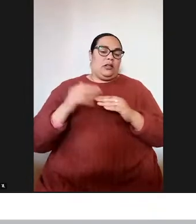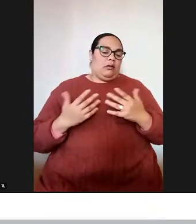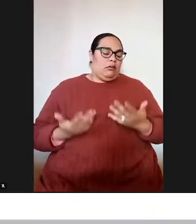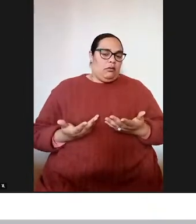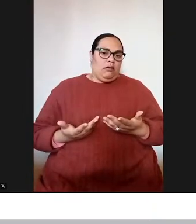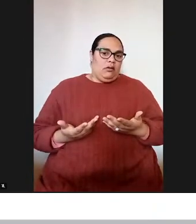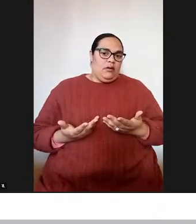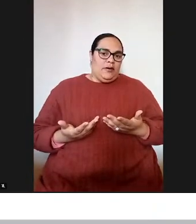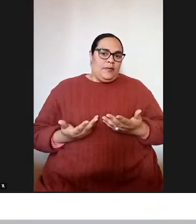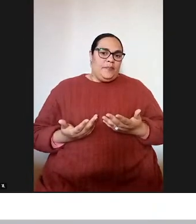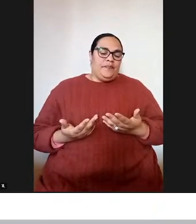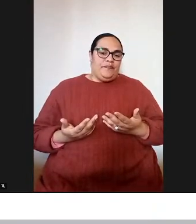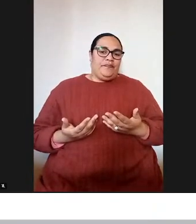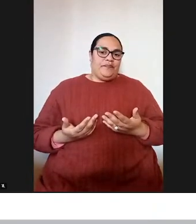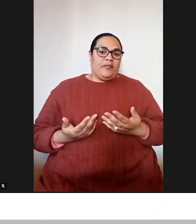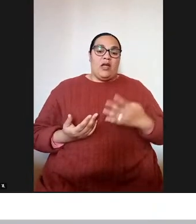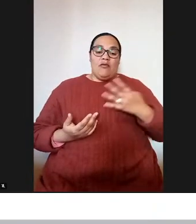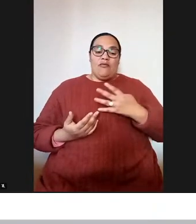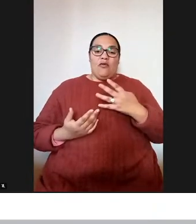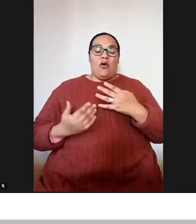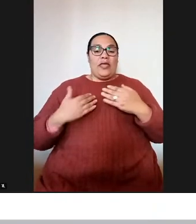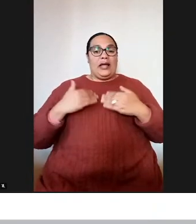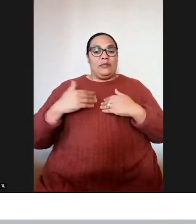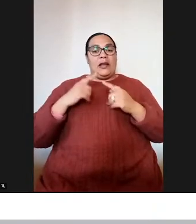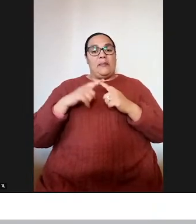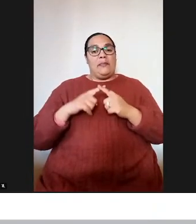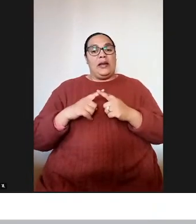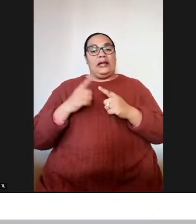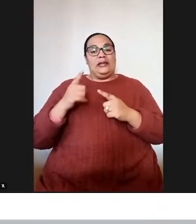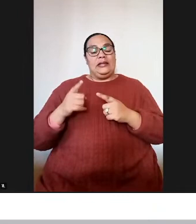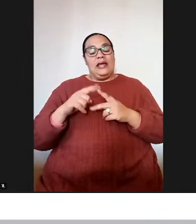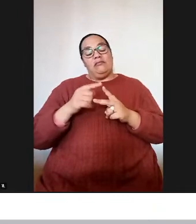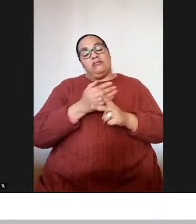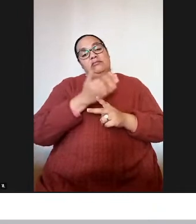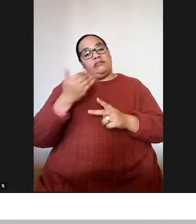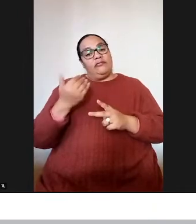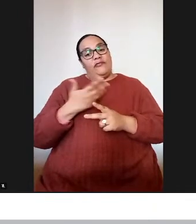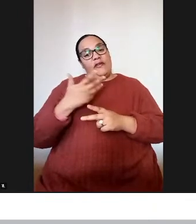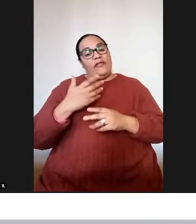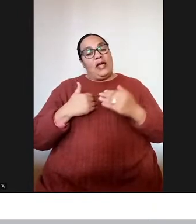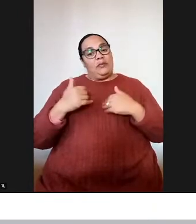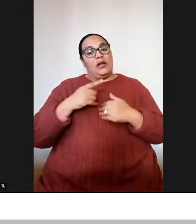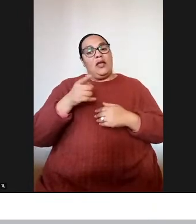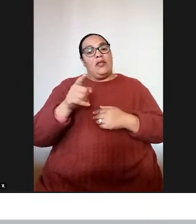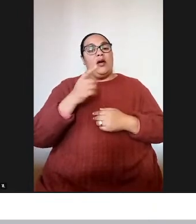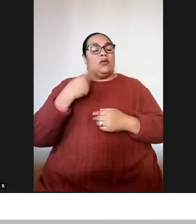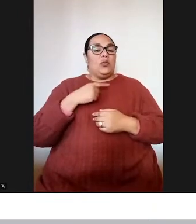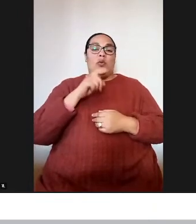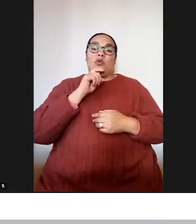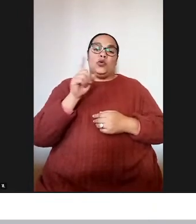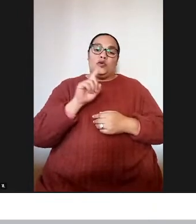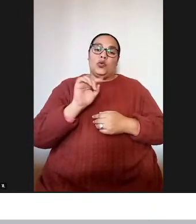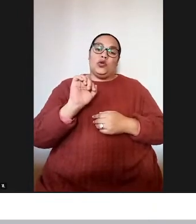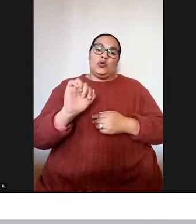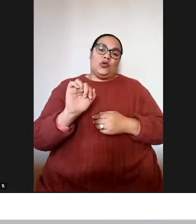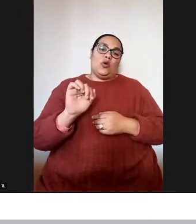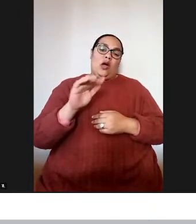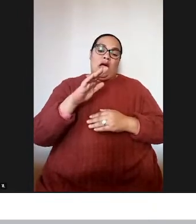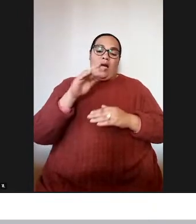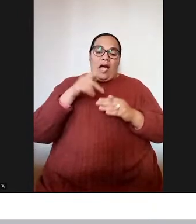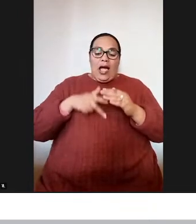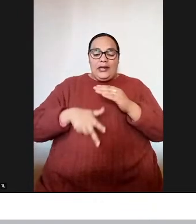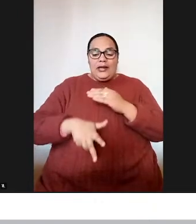The 4th administration, including the 5th administration, were utilizing the underground